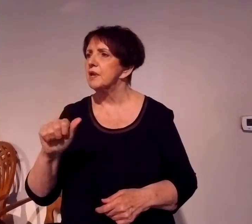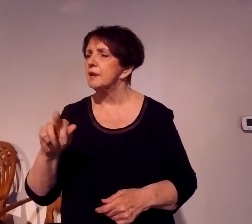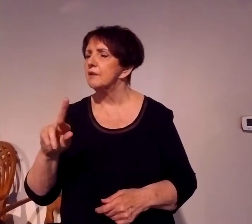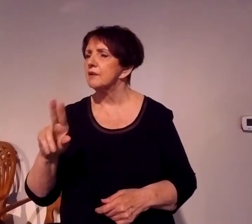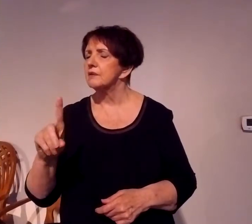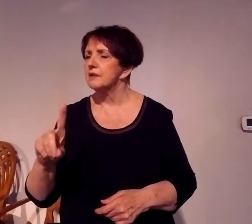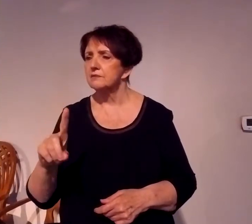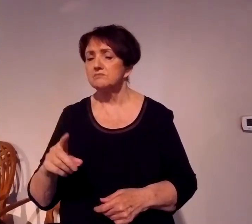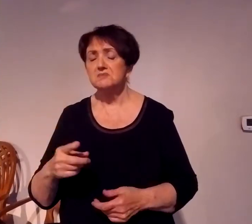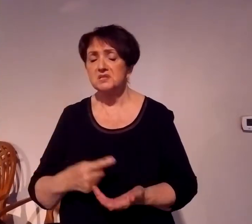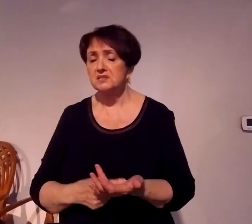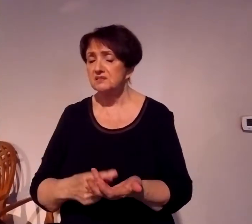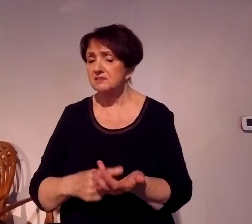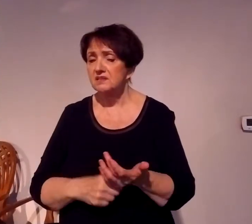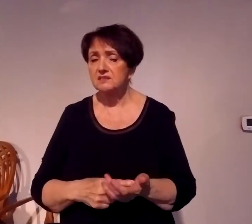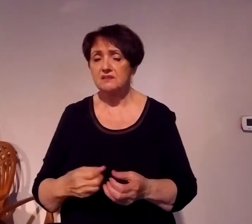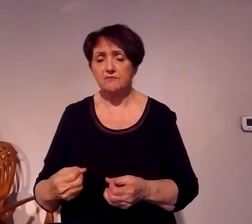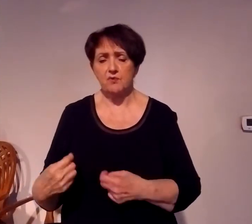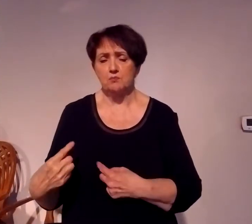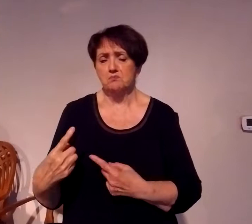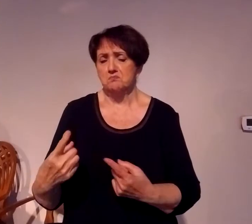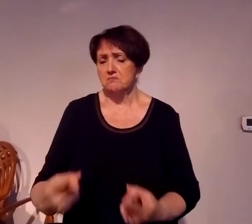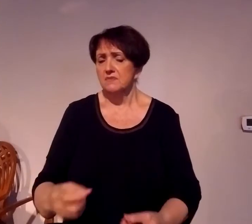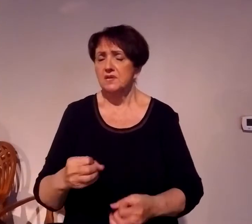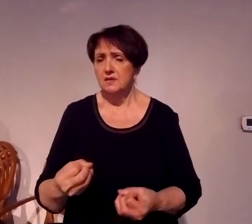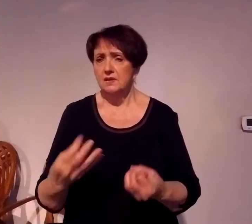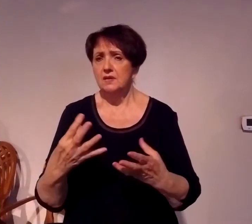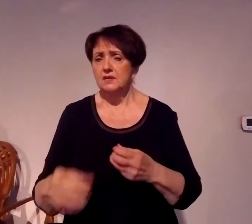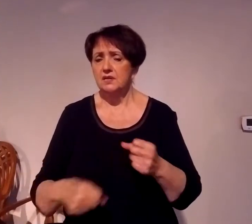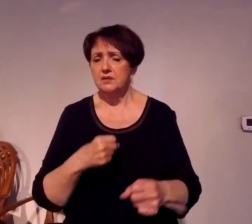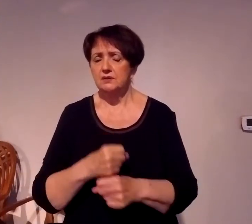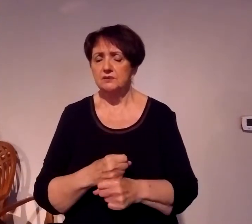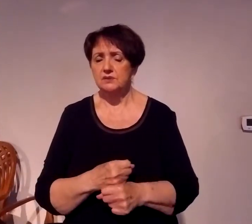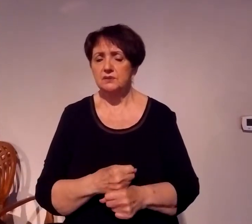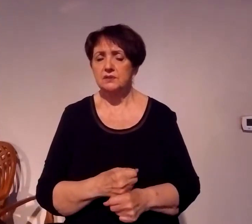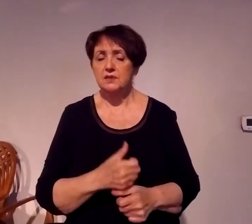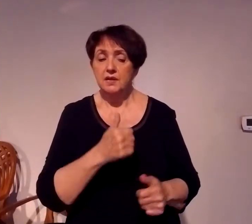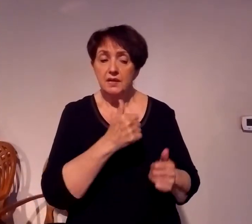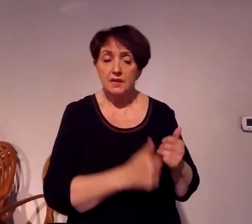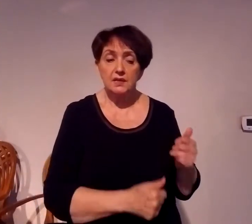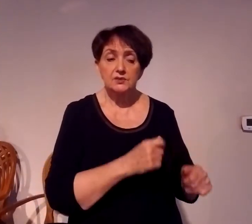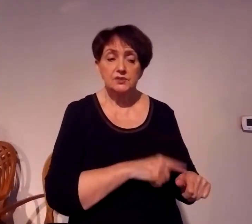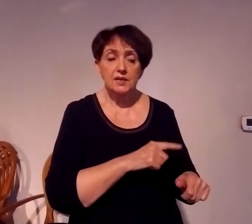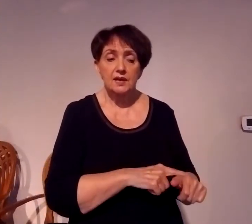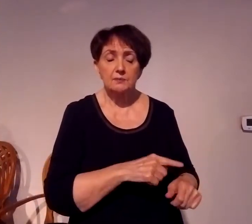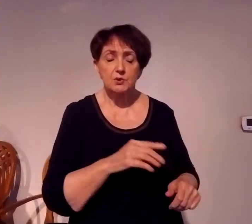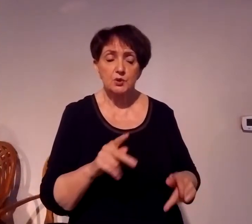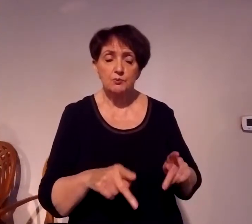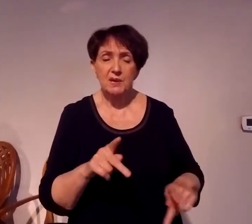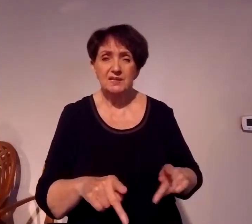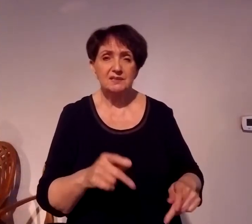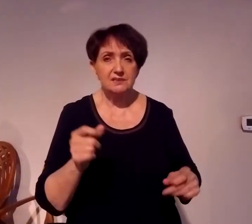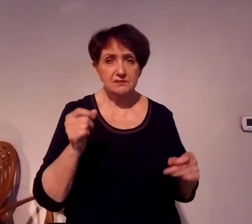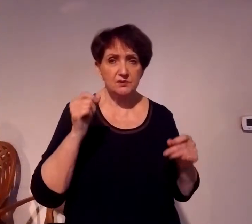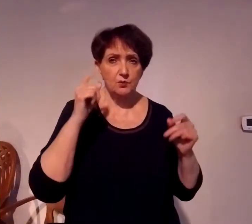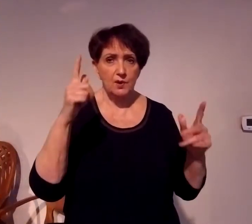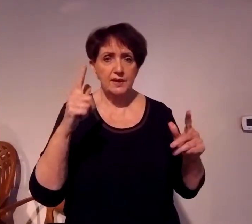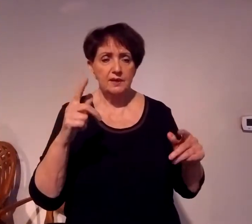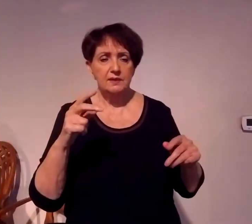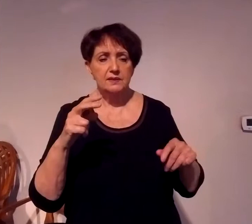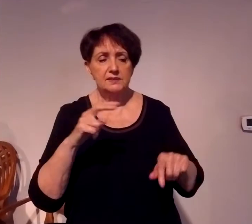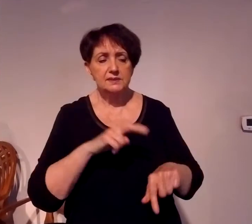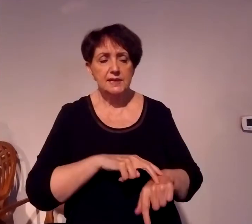decades. And Jean Houston says, to awaken humanity, or each time humanity has awakened, it has taken a leap